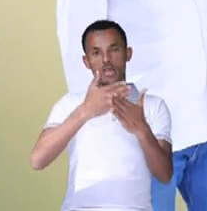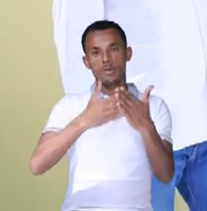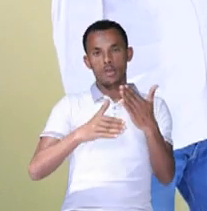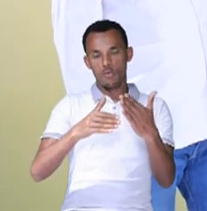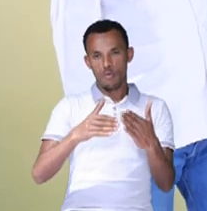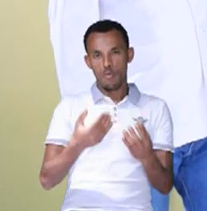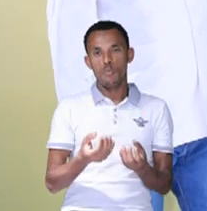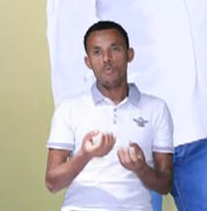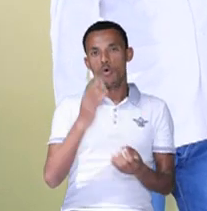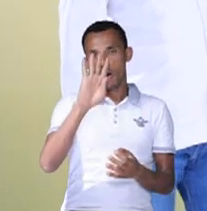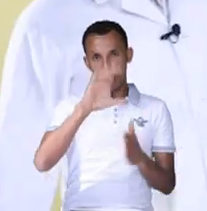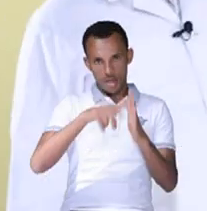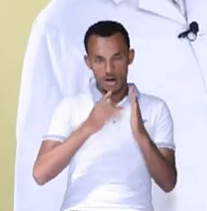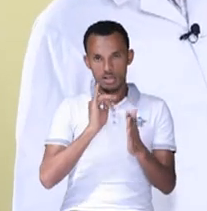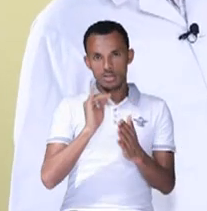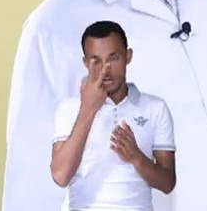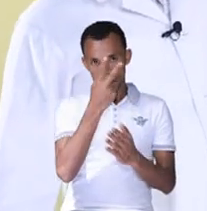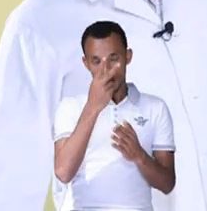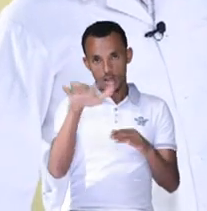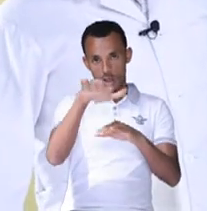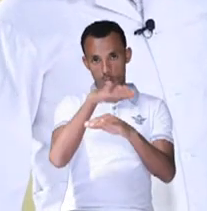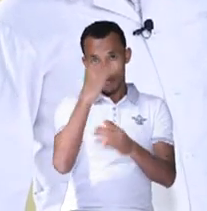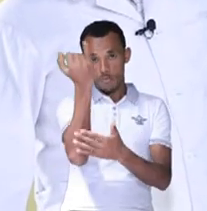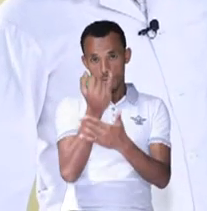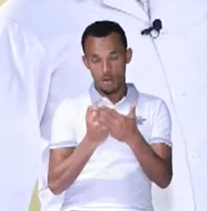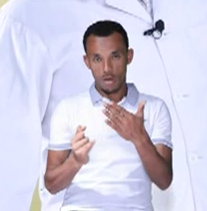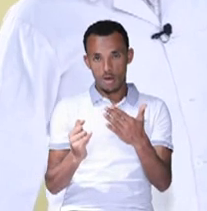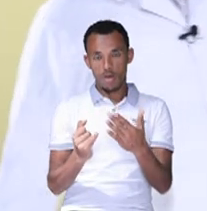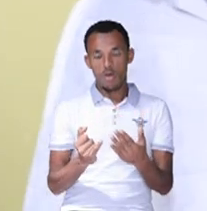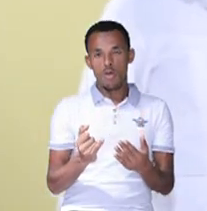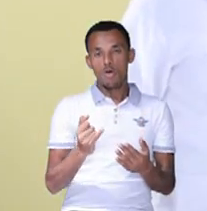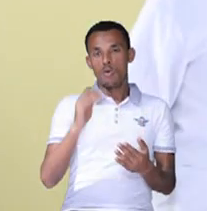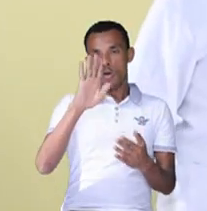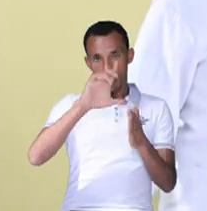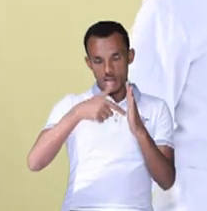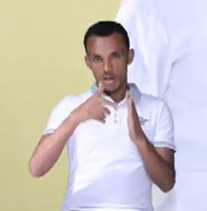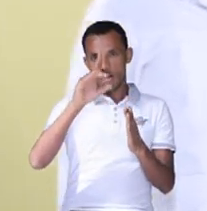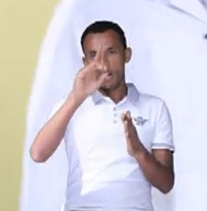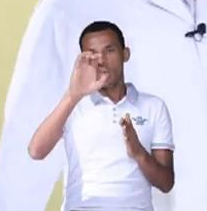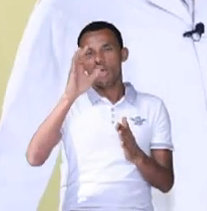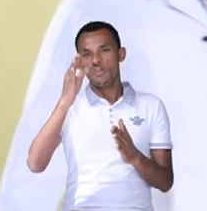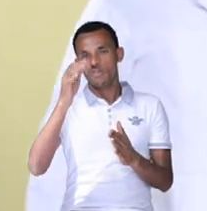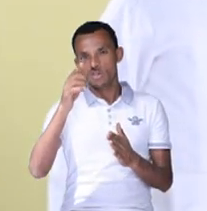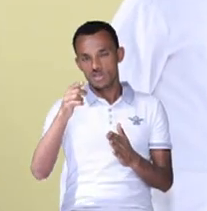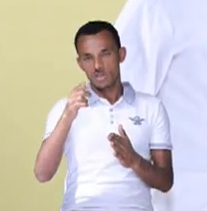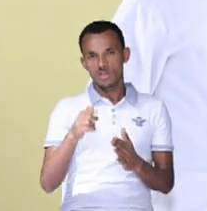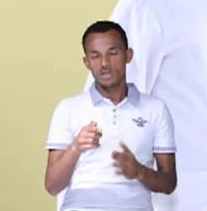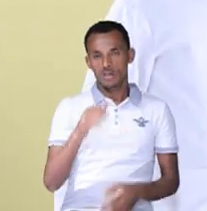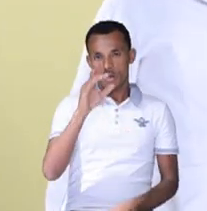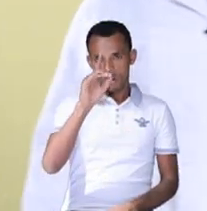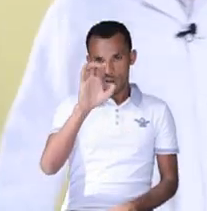is, as you see the above figure, quadrilateral DEFG,